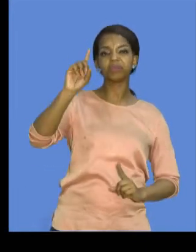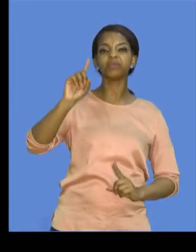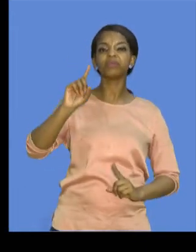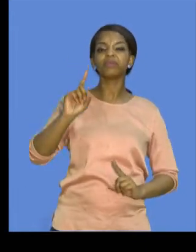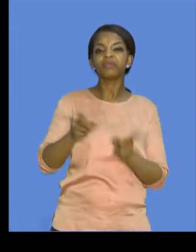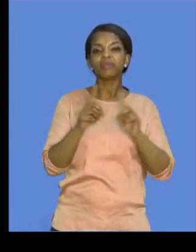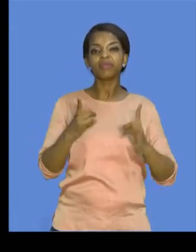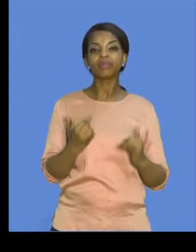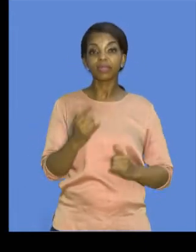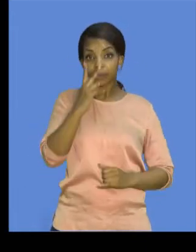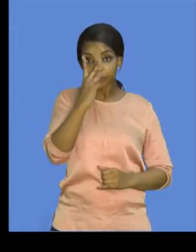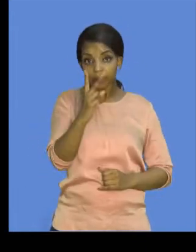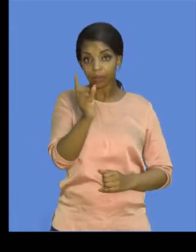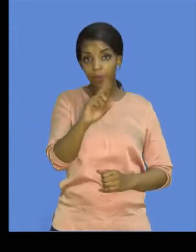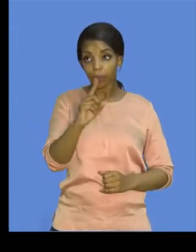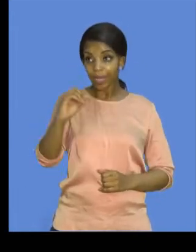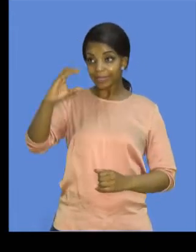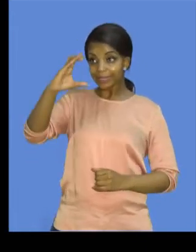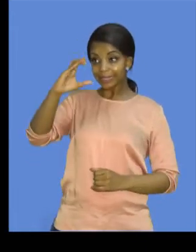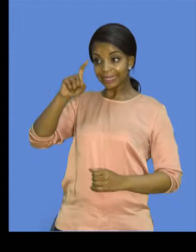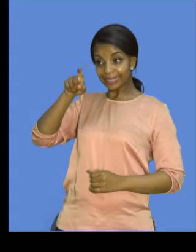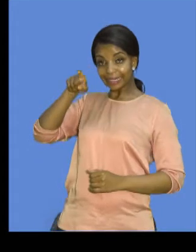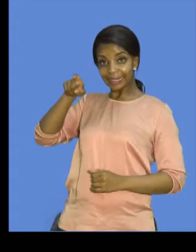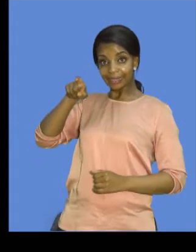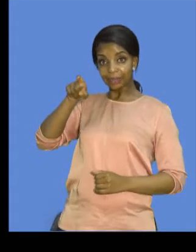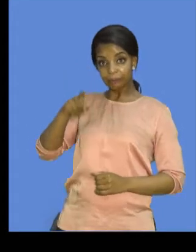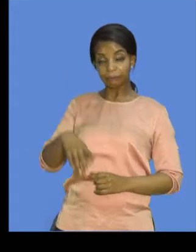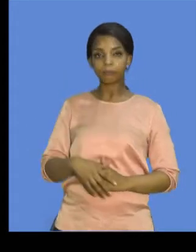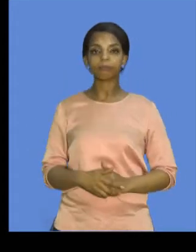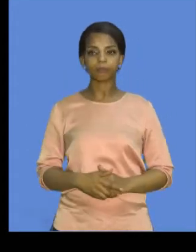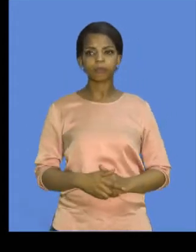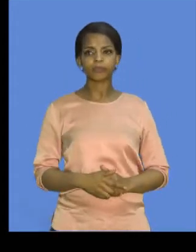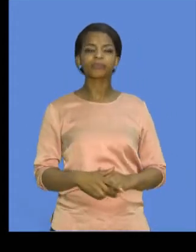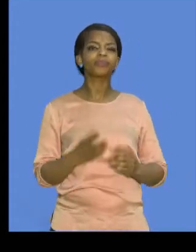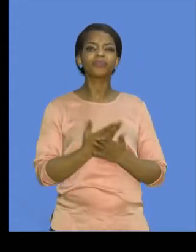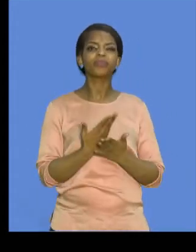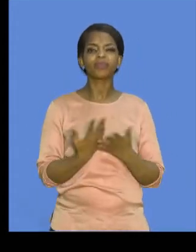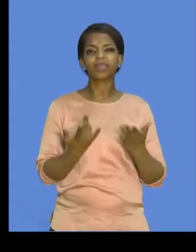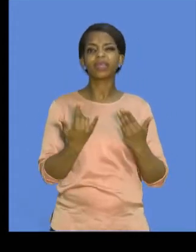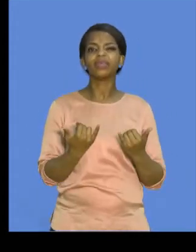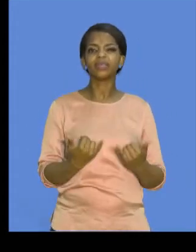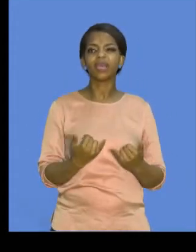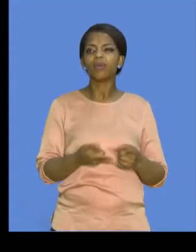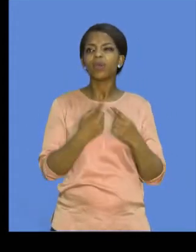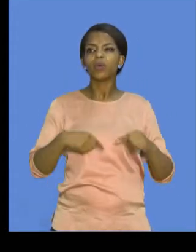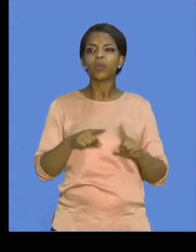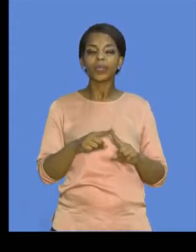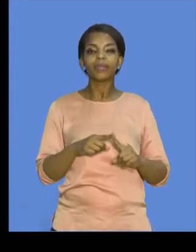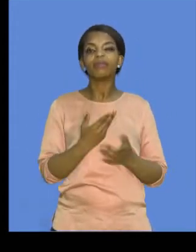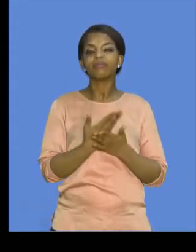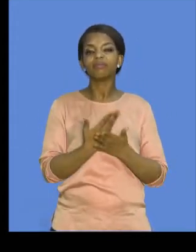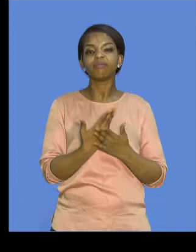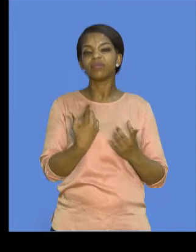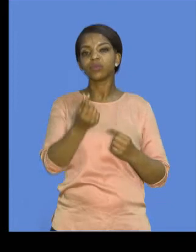C, okay? So we're looking at C as our object of interest. Now, what would be that we can, at this point in time,